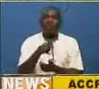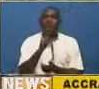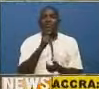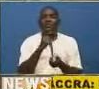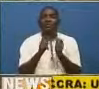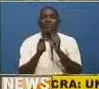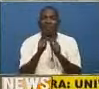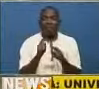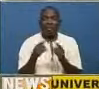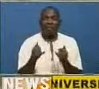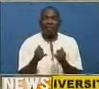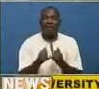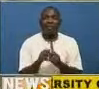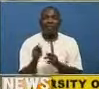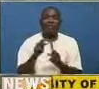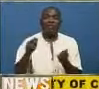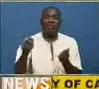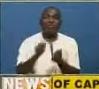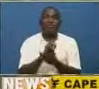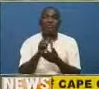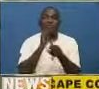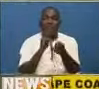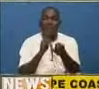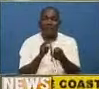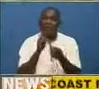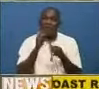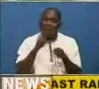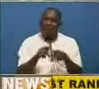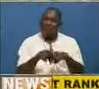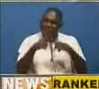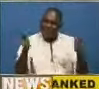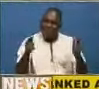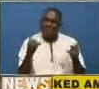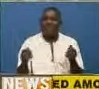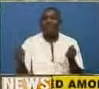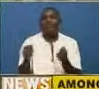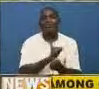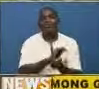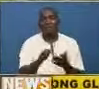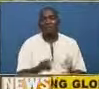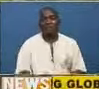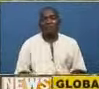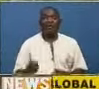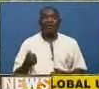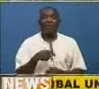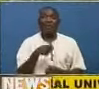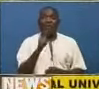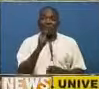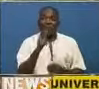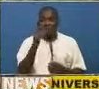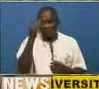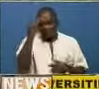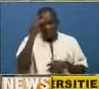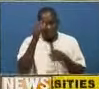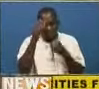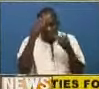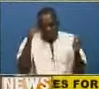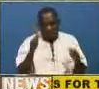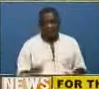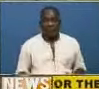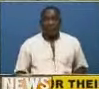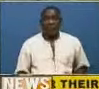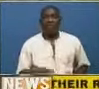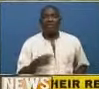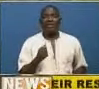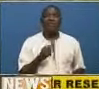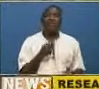Yes, and Oma Bayan Suisse, it woke a seer pa Yamada Roma, yes, Sabinoma, Yenum, a area de Babrayan. And